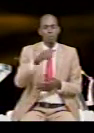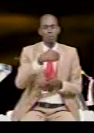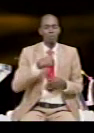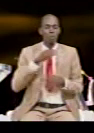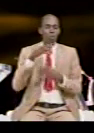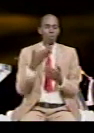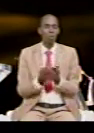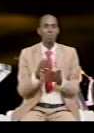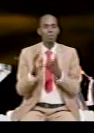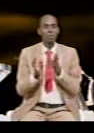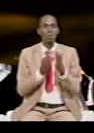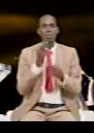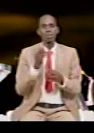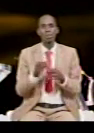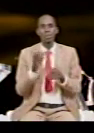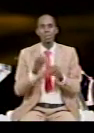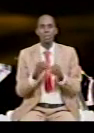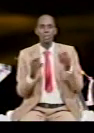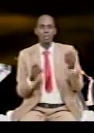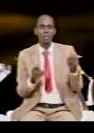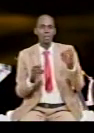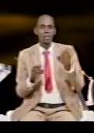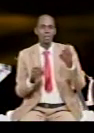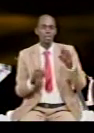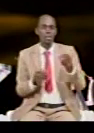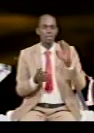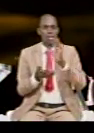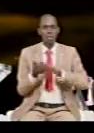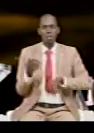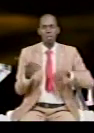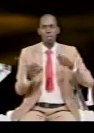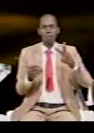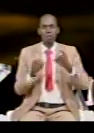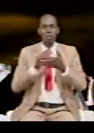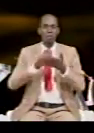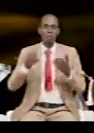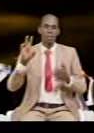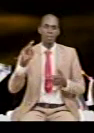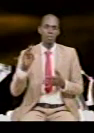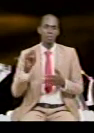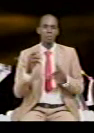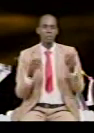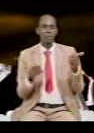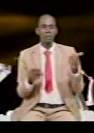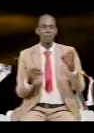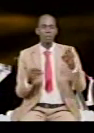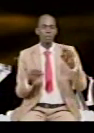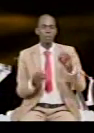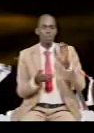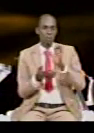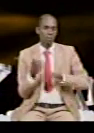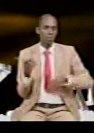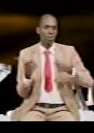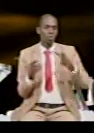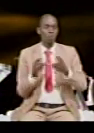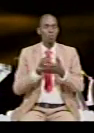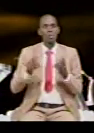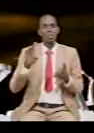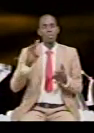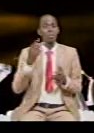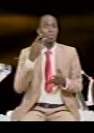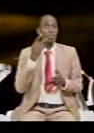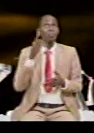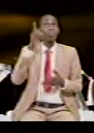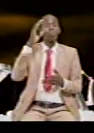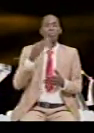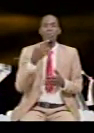In Genesis chapter 2, if you read there in verse 17, you know, God told Adam,